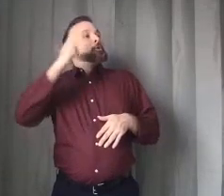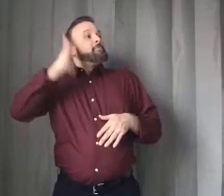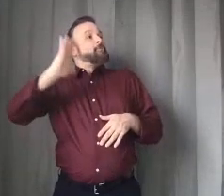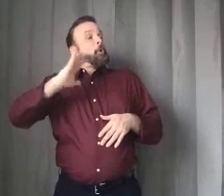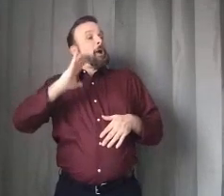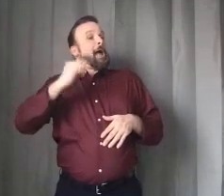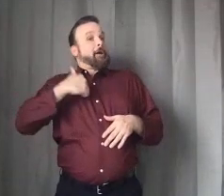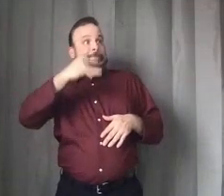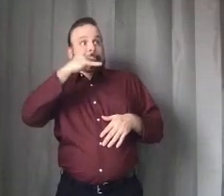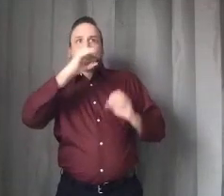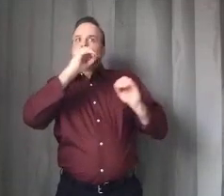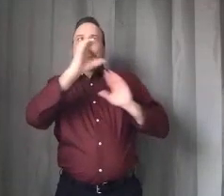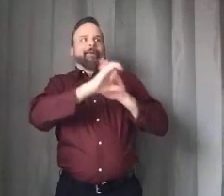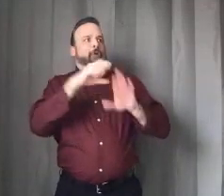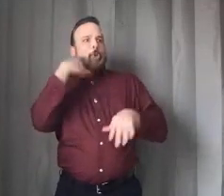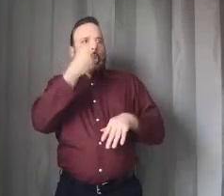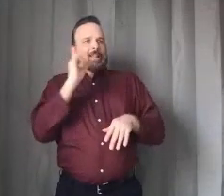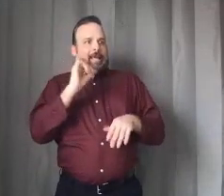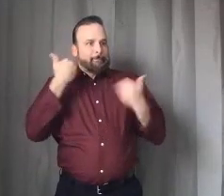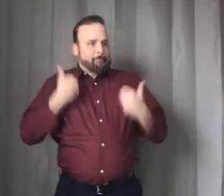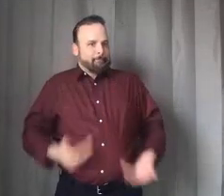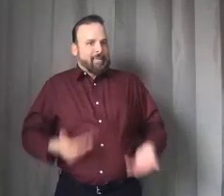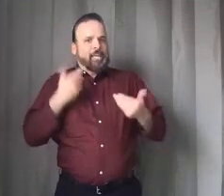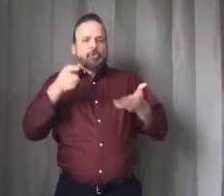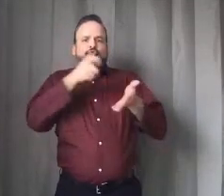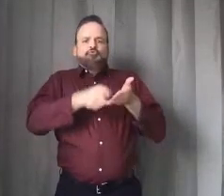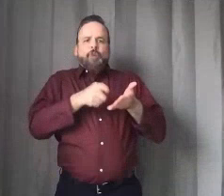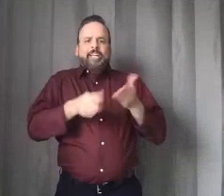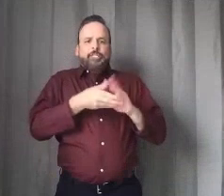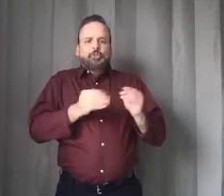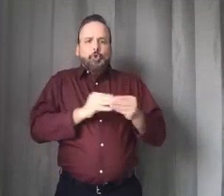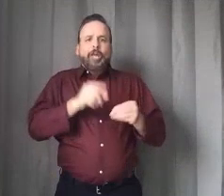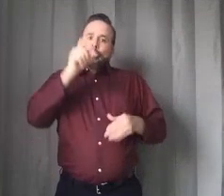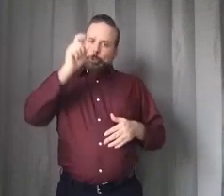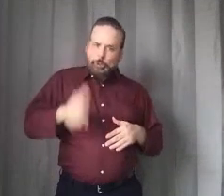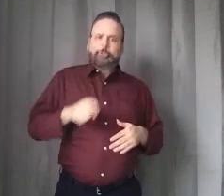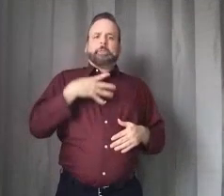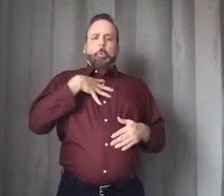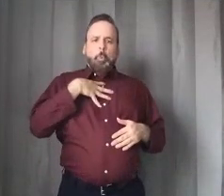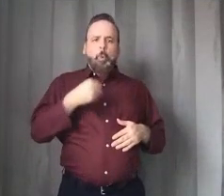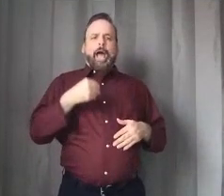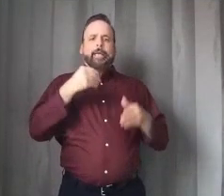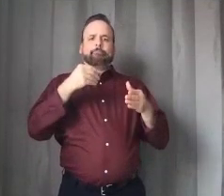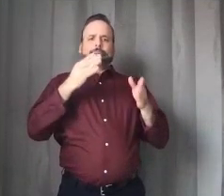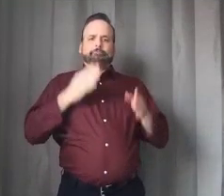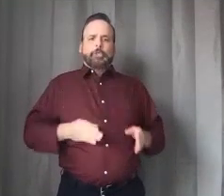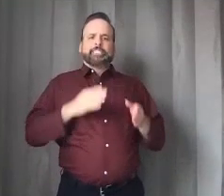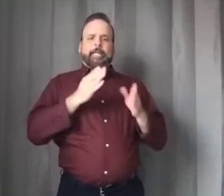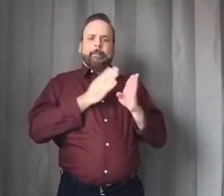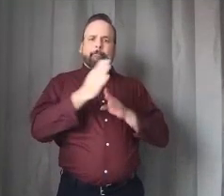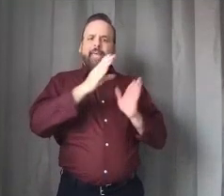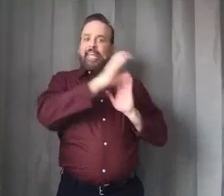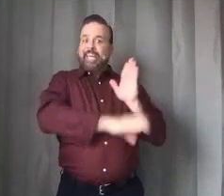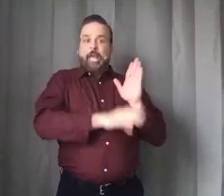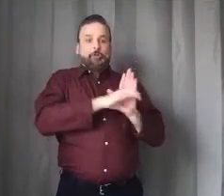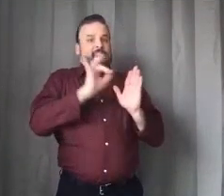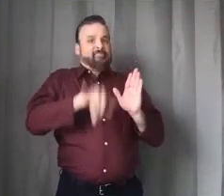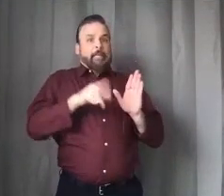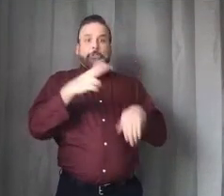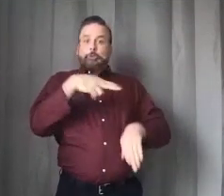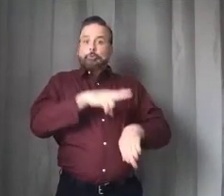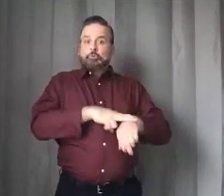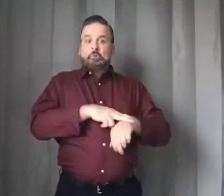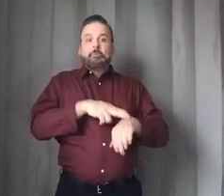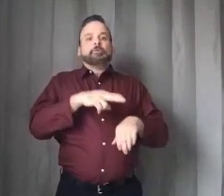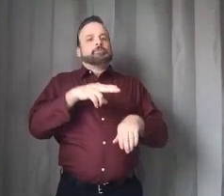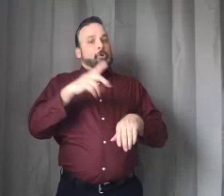no characters who looked like me. I thought that, you know, if you're writing a story, it's supposed to be like a white person in the main character. Like that's just how it is. And for a long